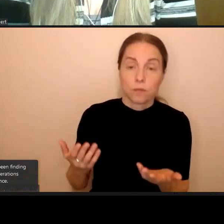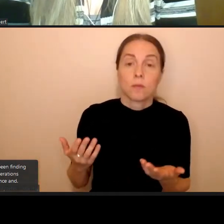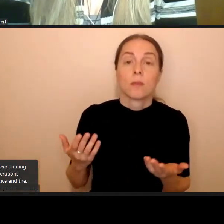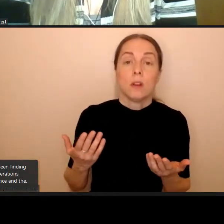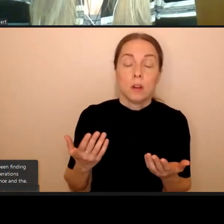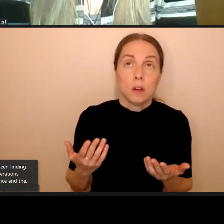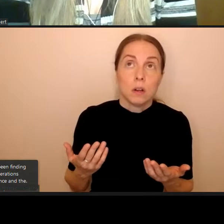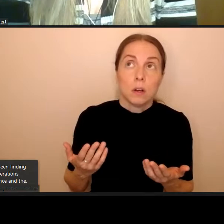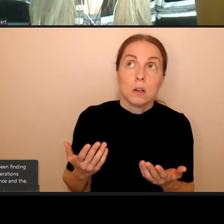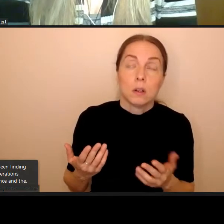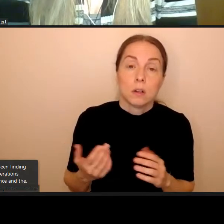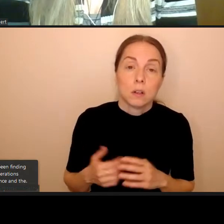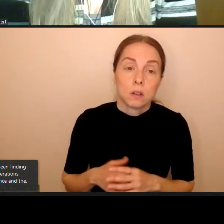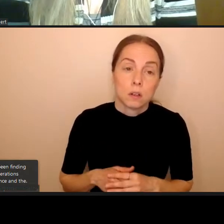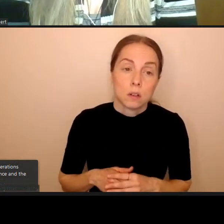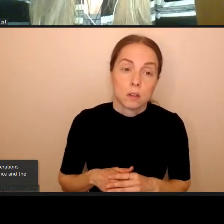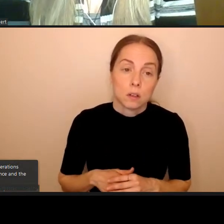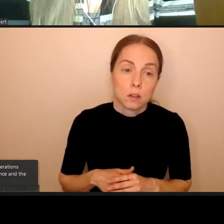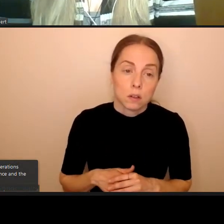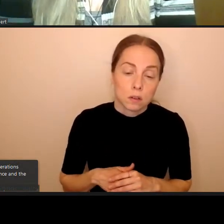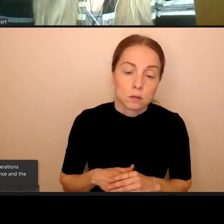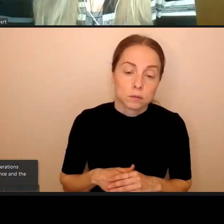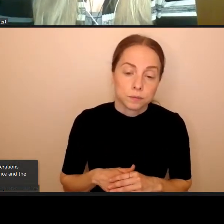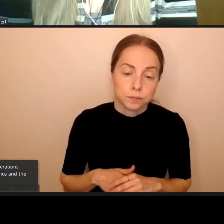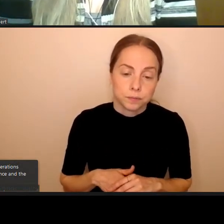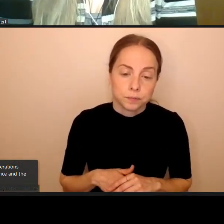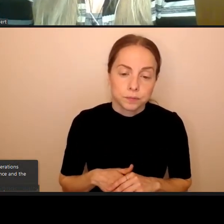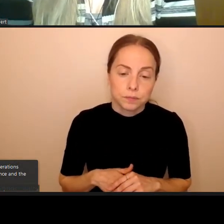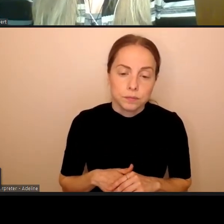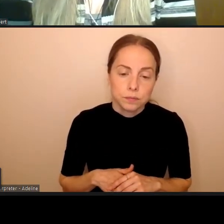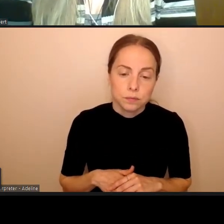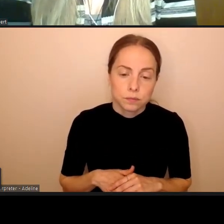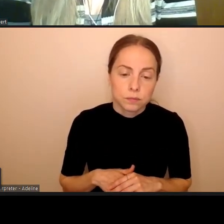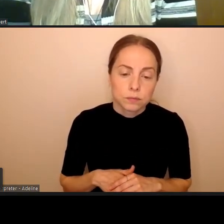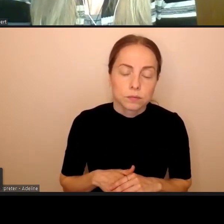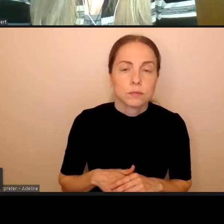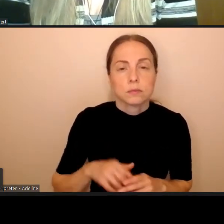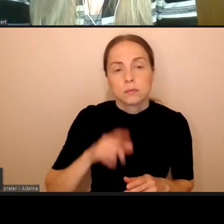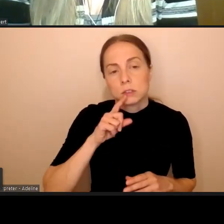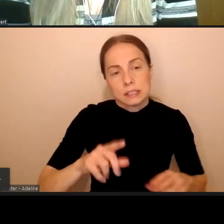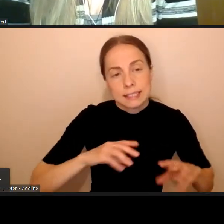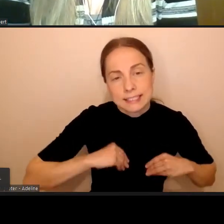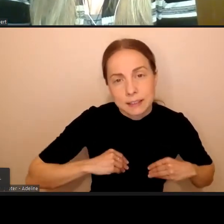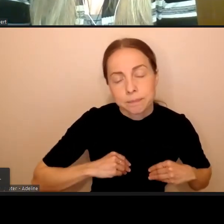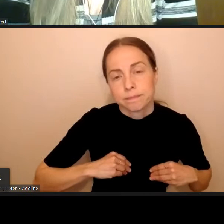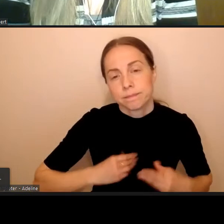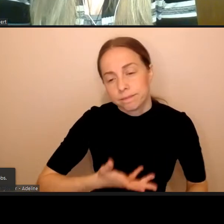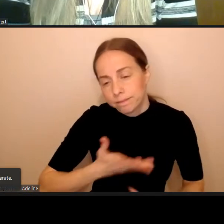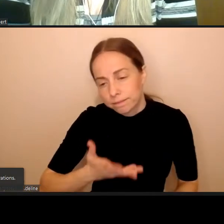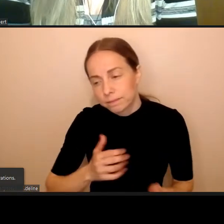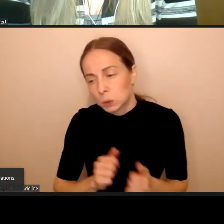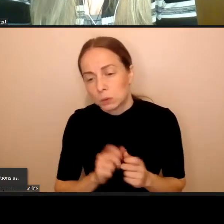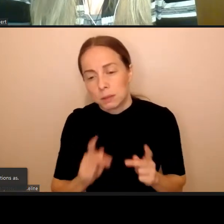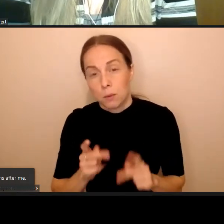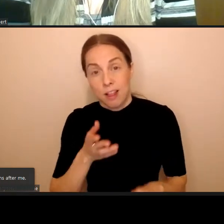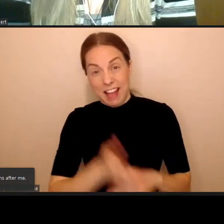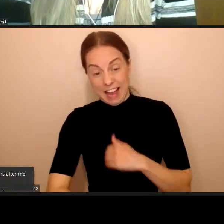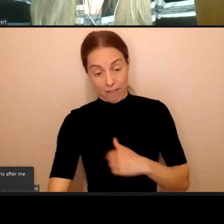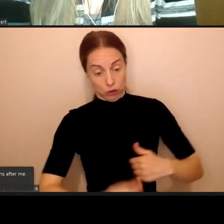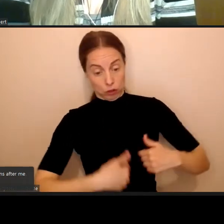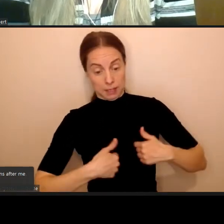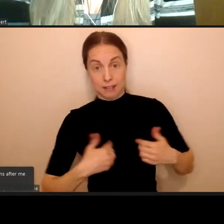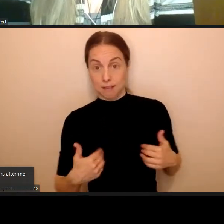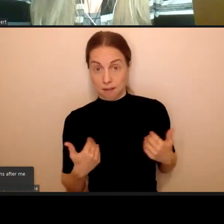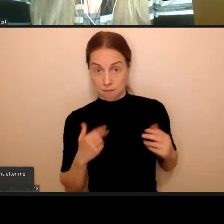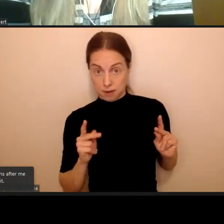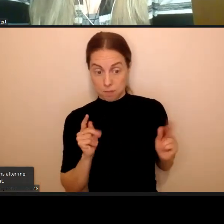and the interactions and the being treated by those generations after me have gotten better